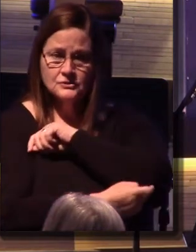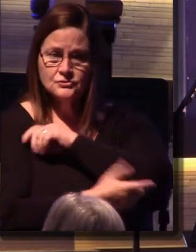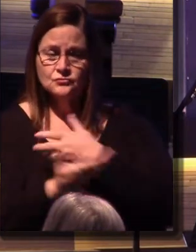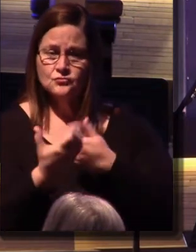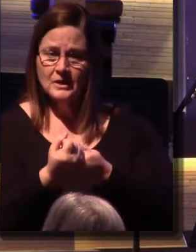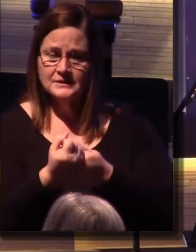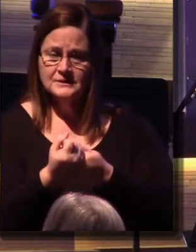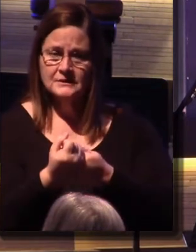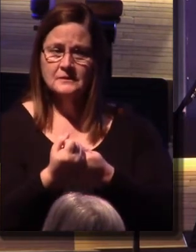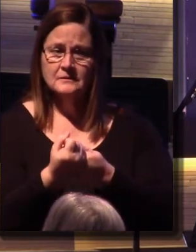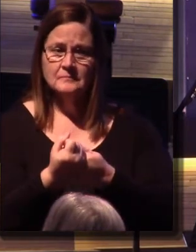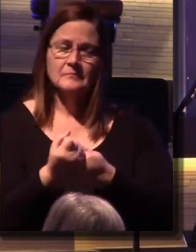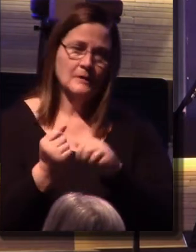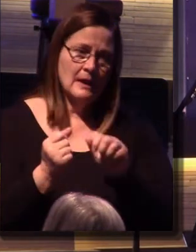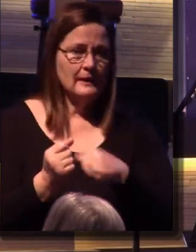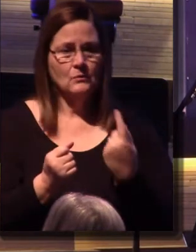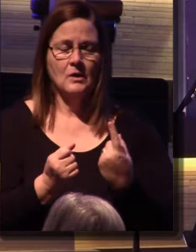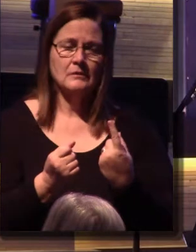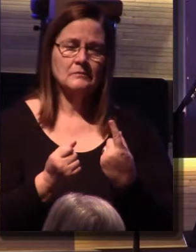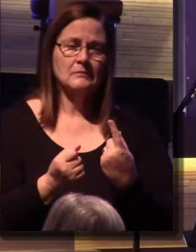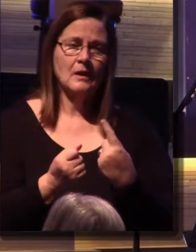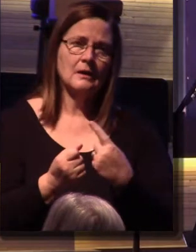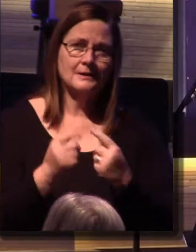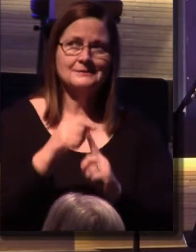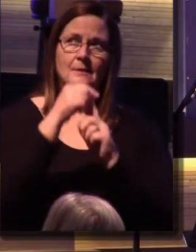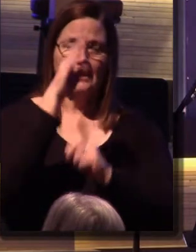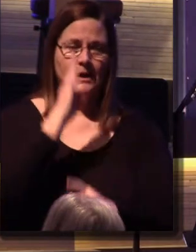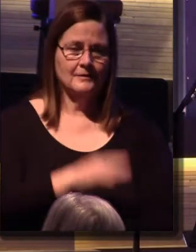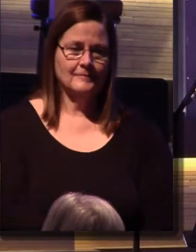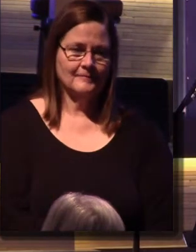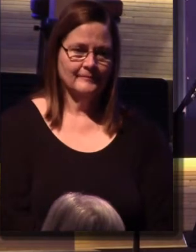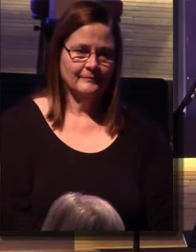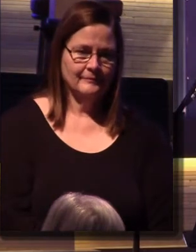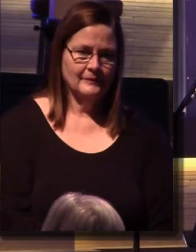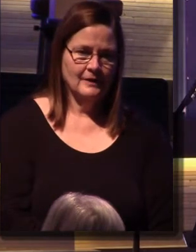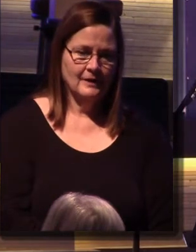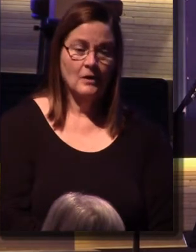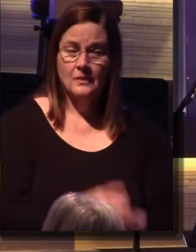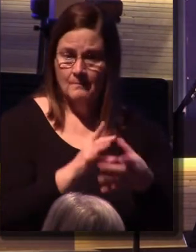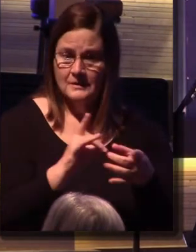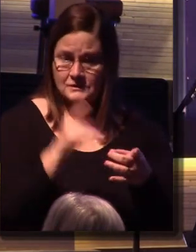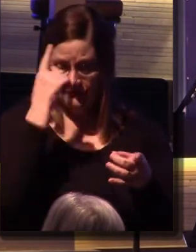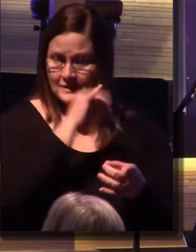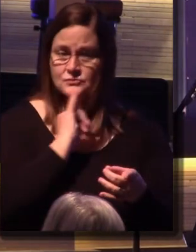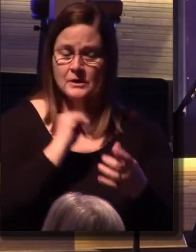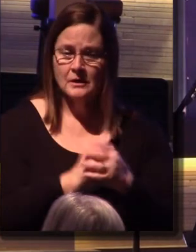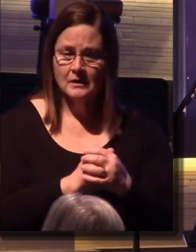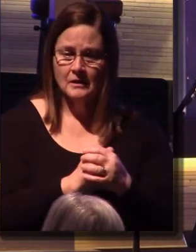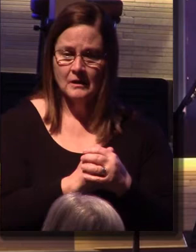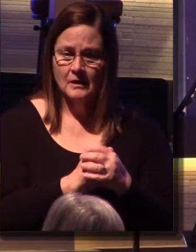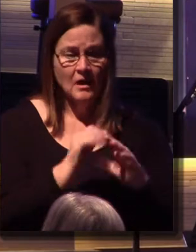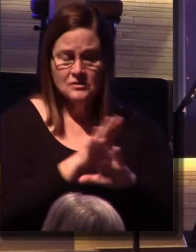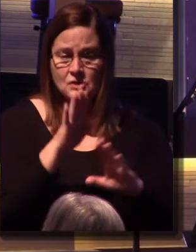the temptation to trust something or someone else? What's the message to Israel? The message to